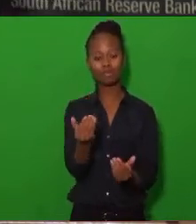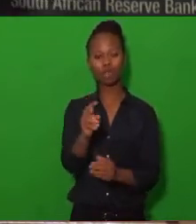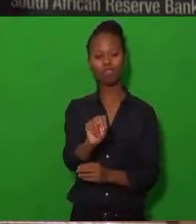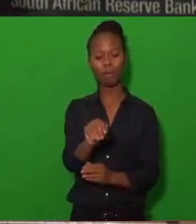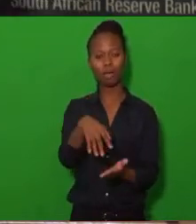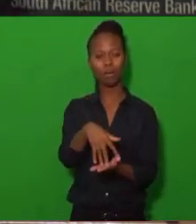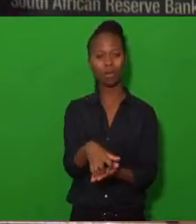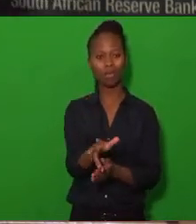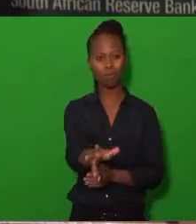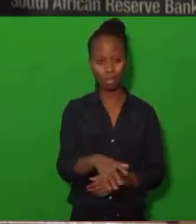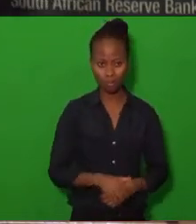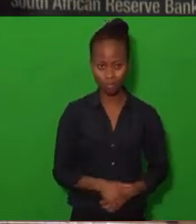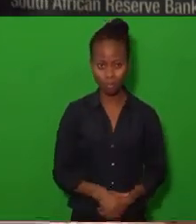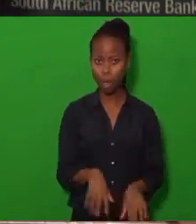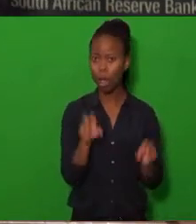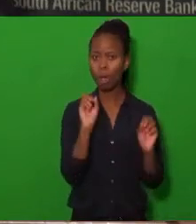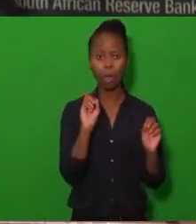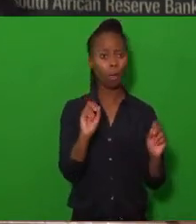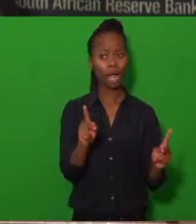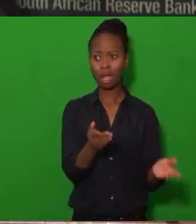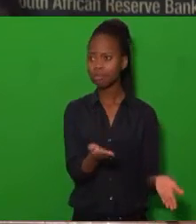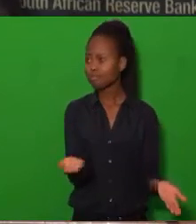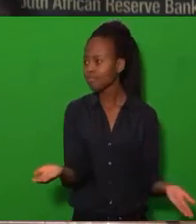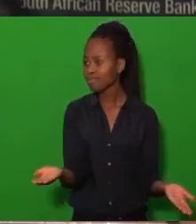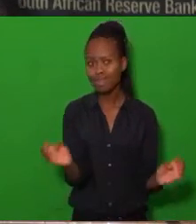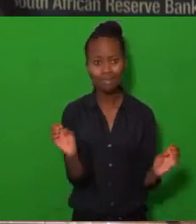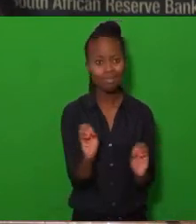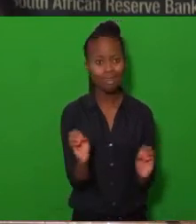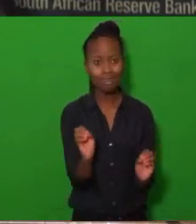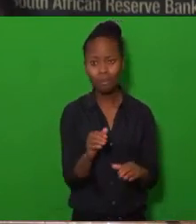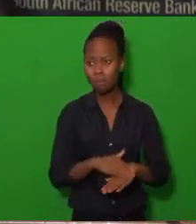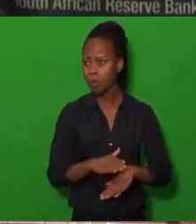Okay, nothing on the